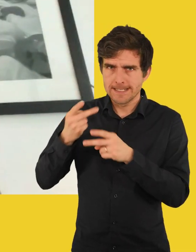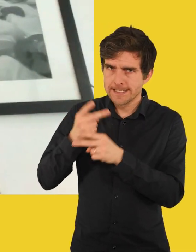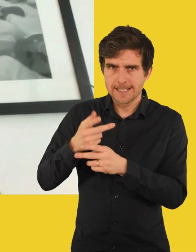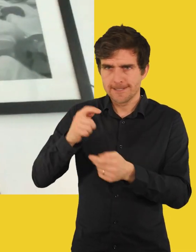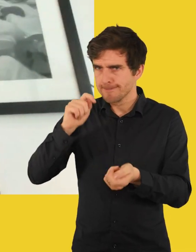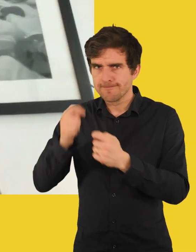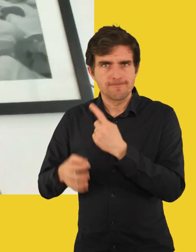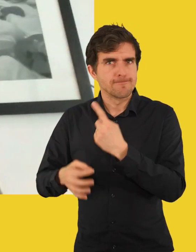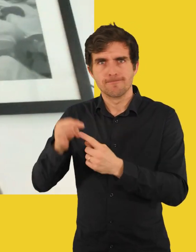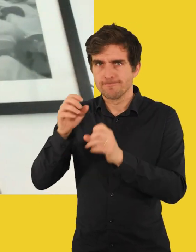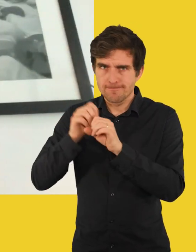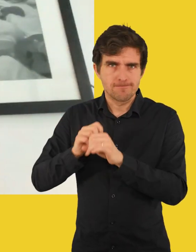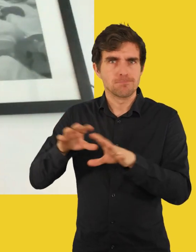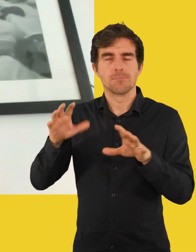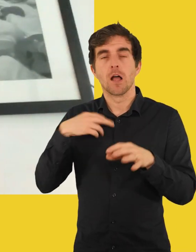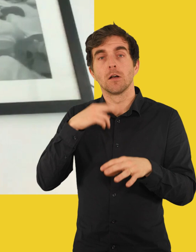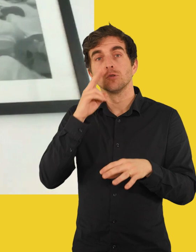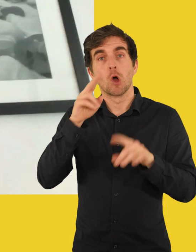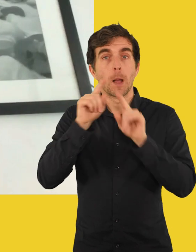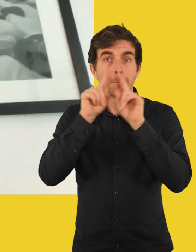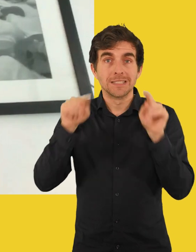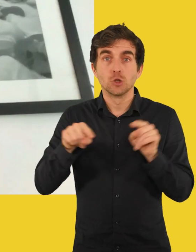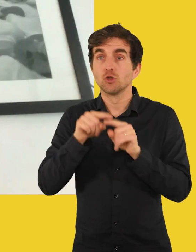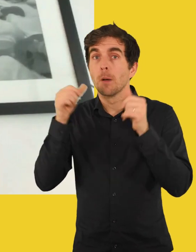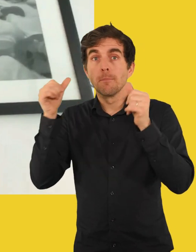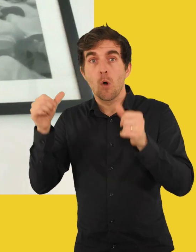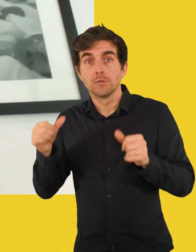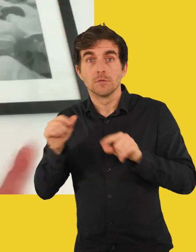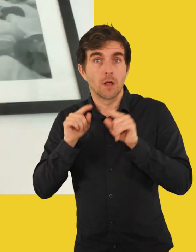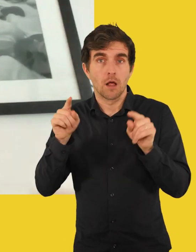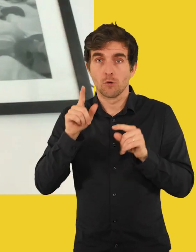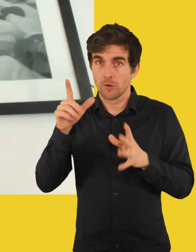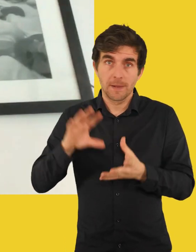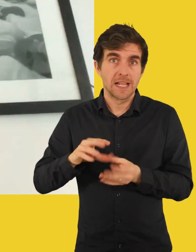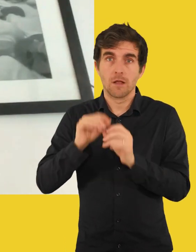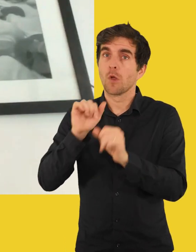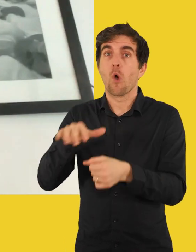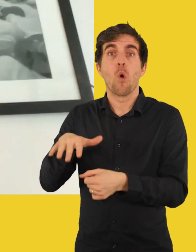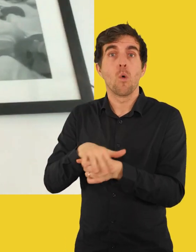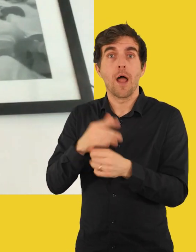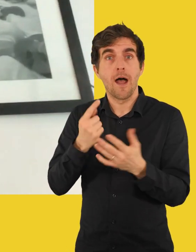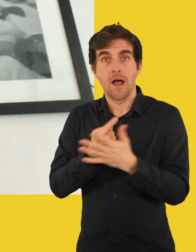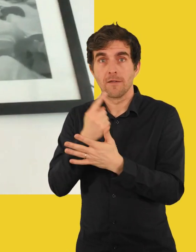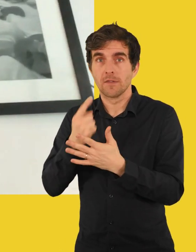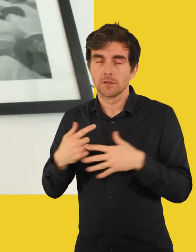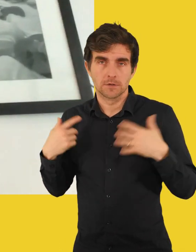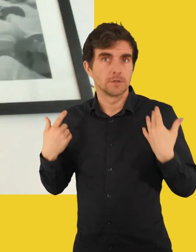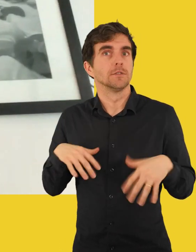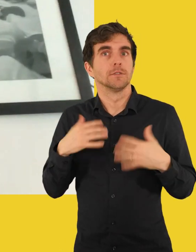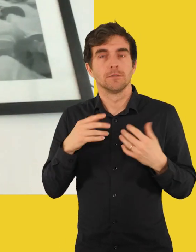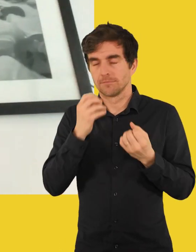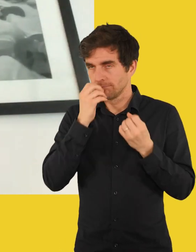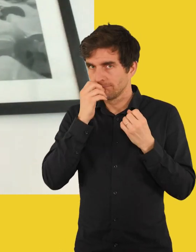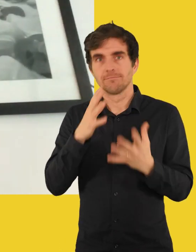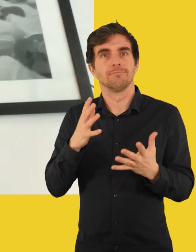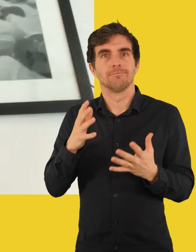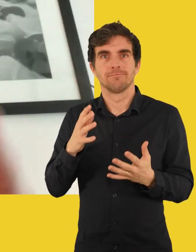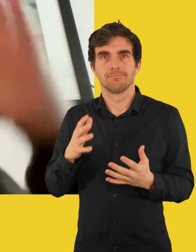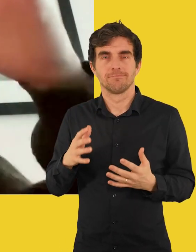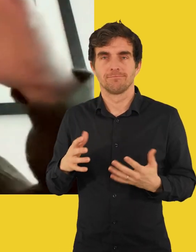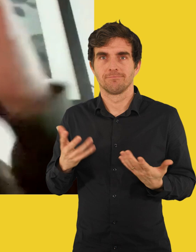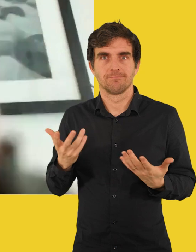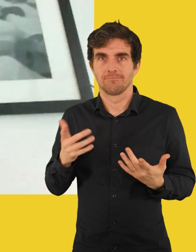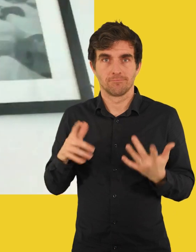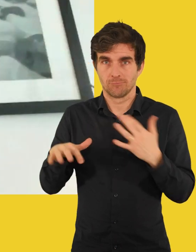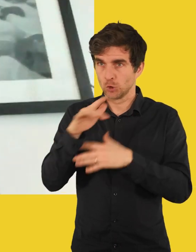of regeneration. And I also saw the pictures and the posters that you've created for your local events with the most